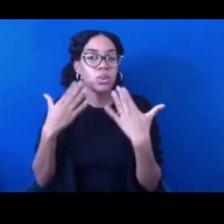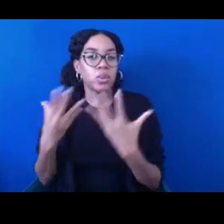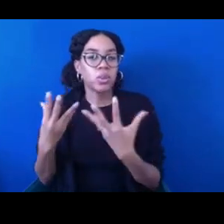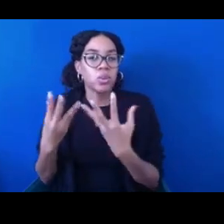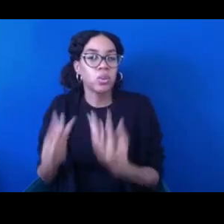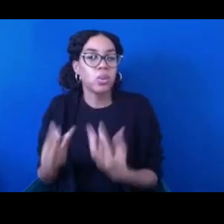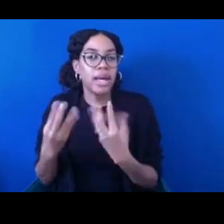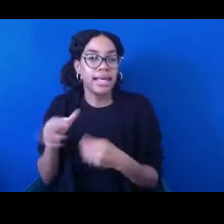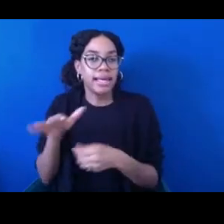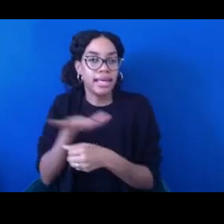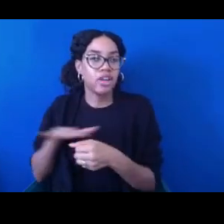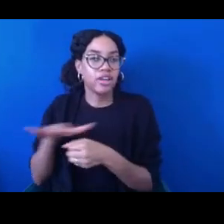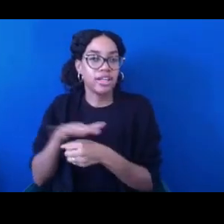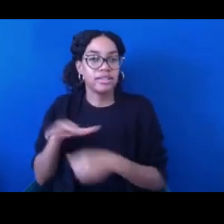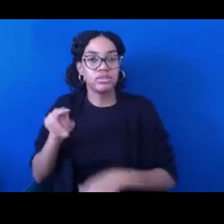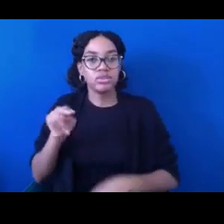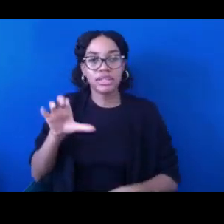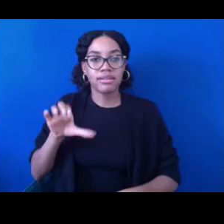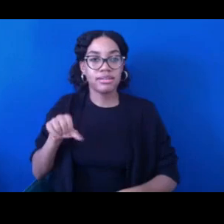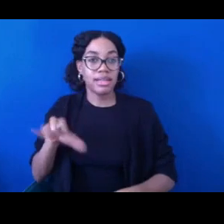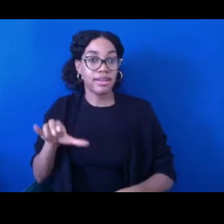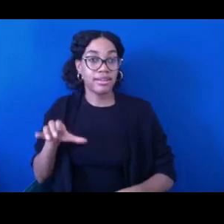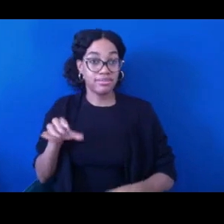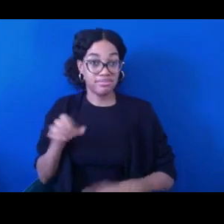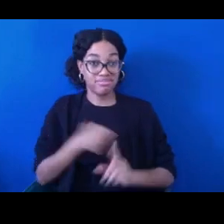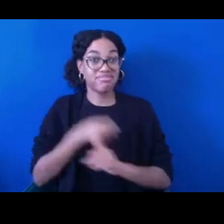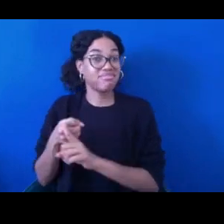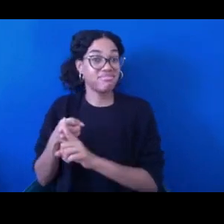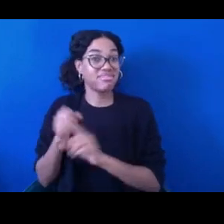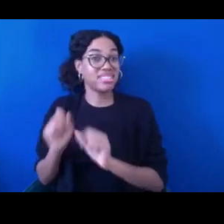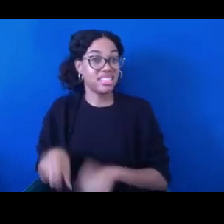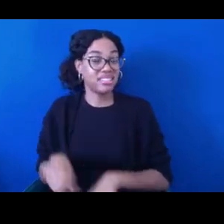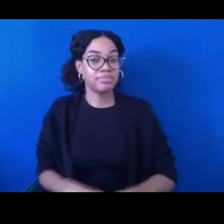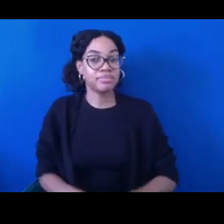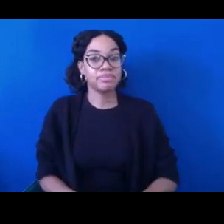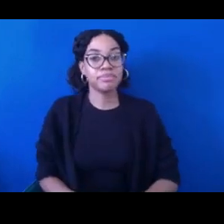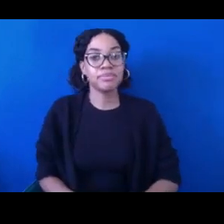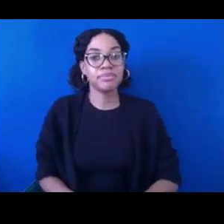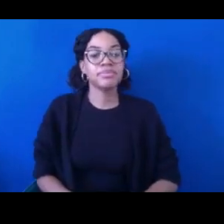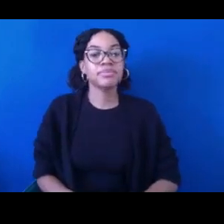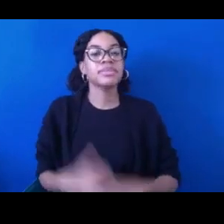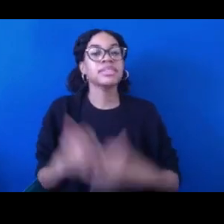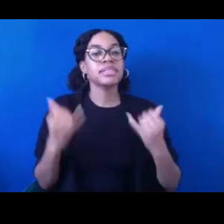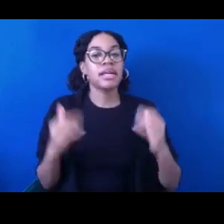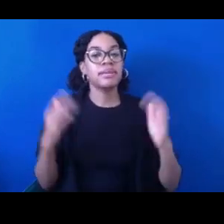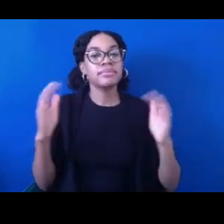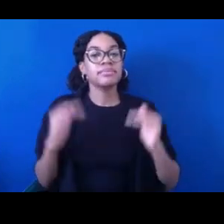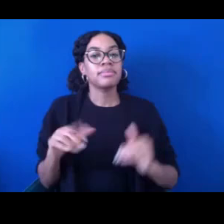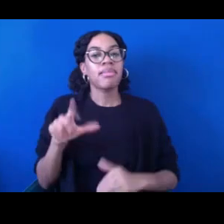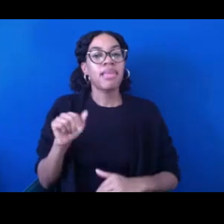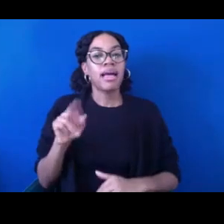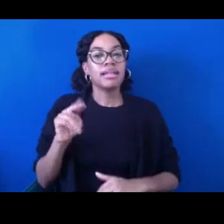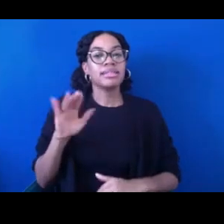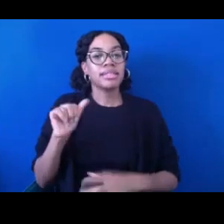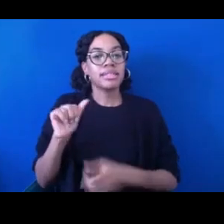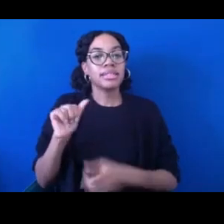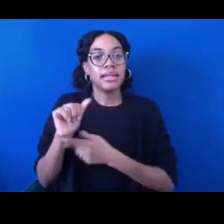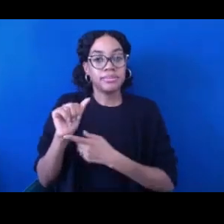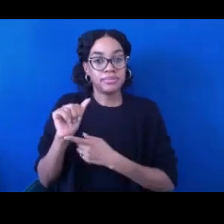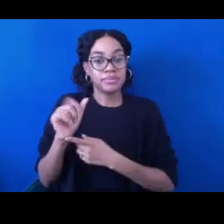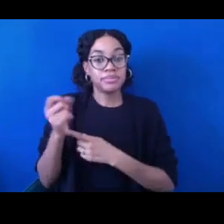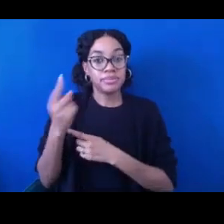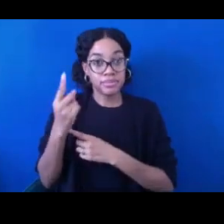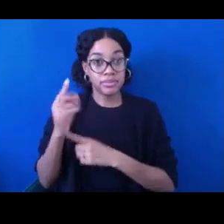Flip that to the other side of the spectrum. Let's go to La Nina. Remember, Central Pacific Ocean, near the equator, west coast of South